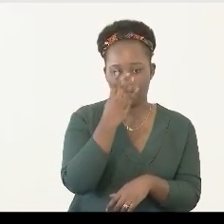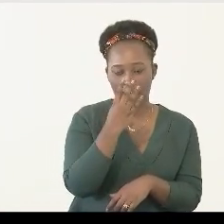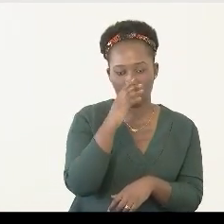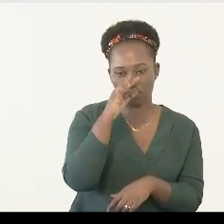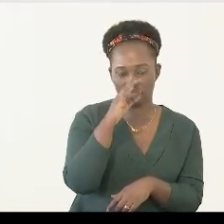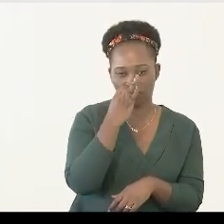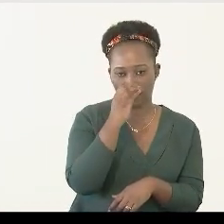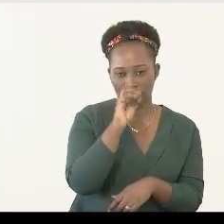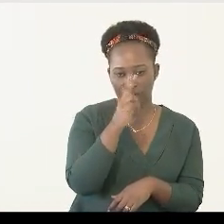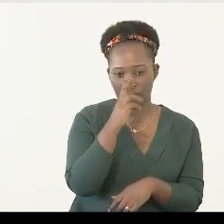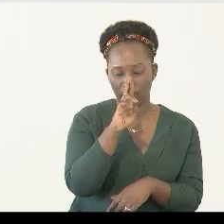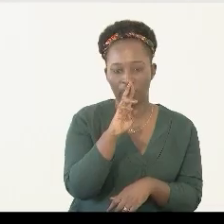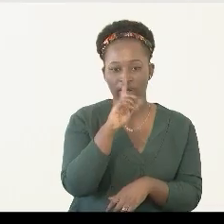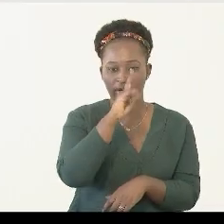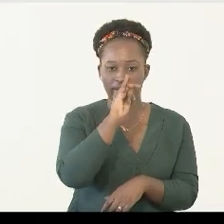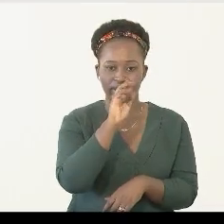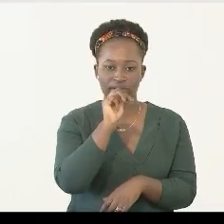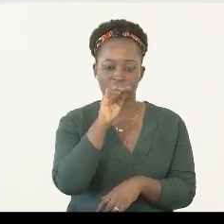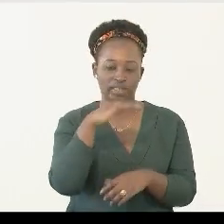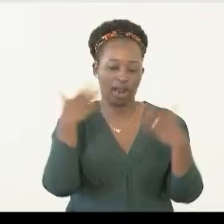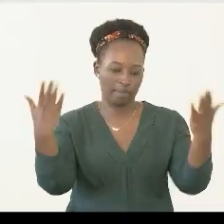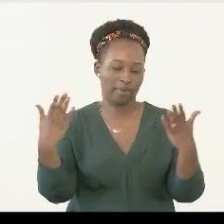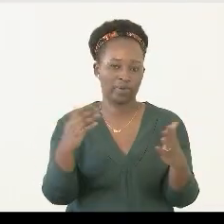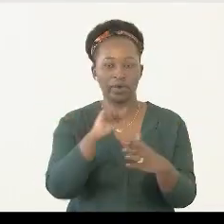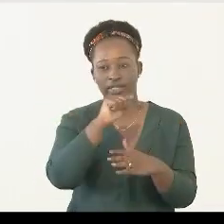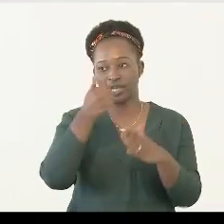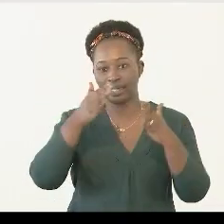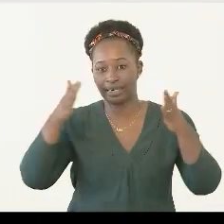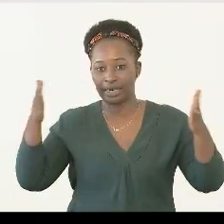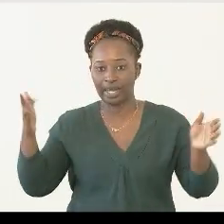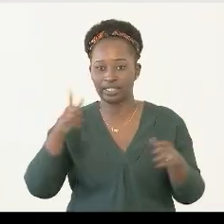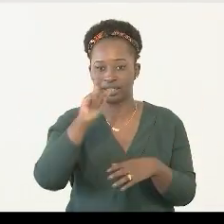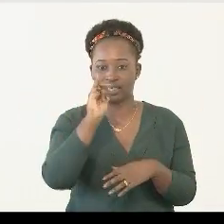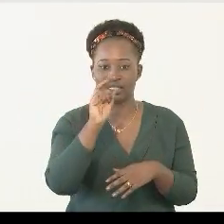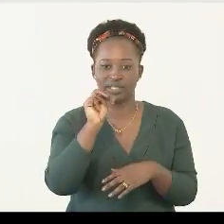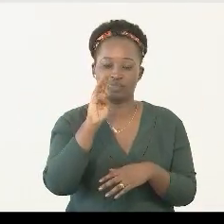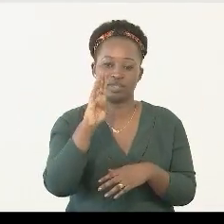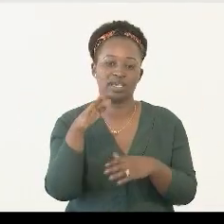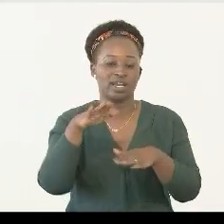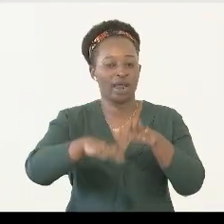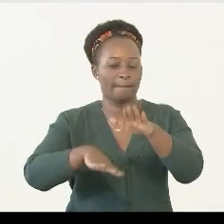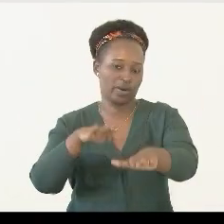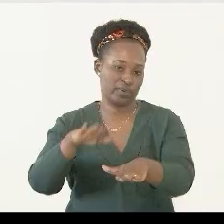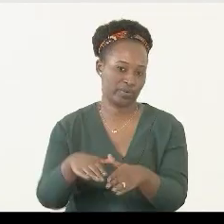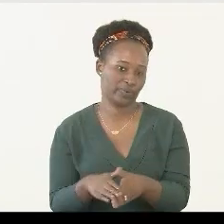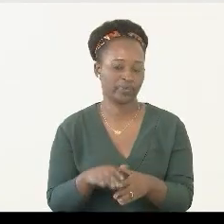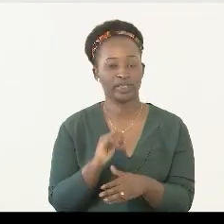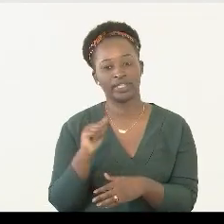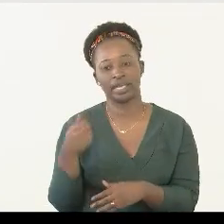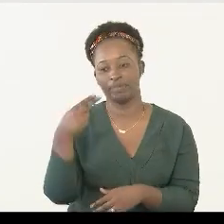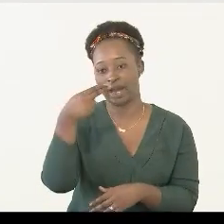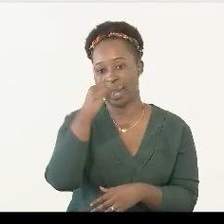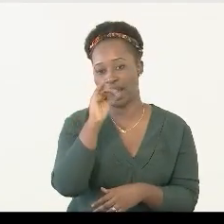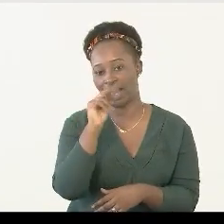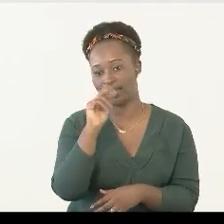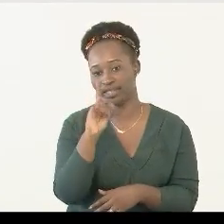is appendicular skeleton. You can see it has the four limbs, which are the arms, the hind limbs,